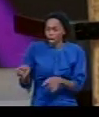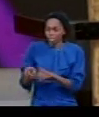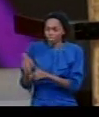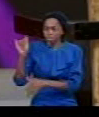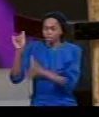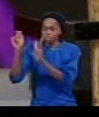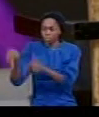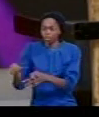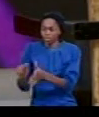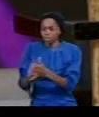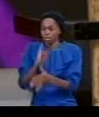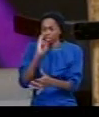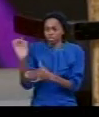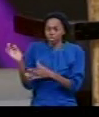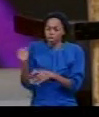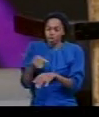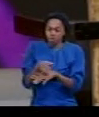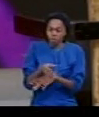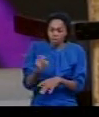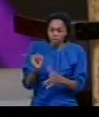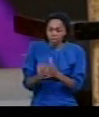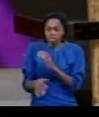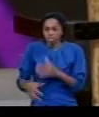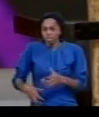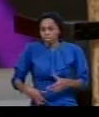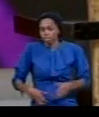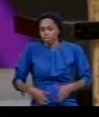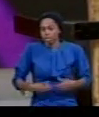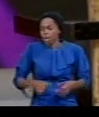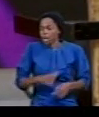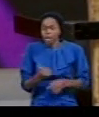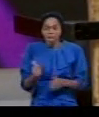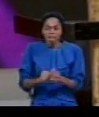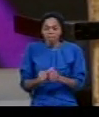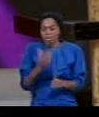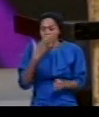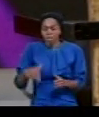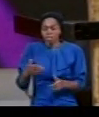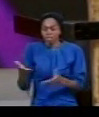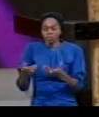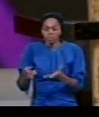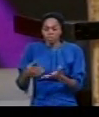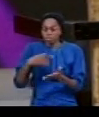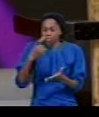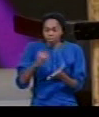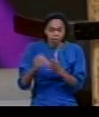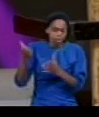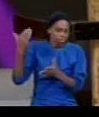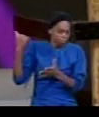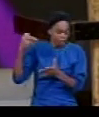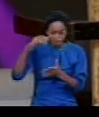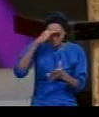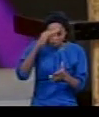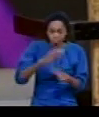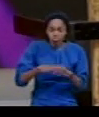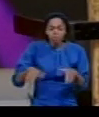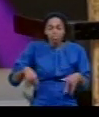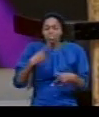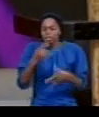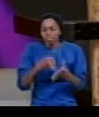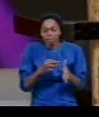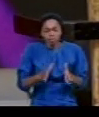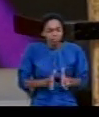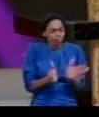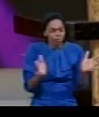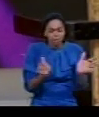that is causing the anger, and every bad thing you wanted to say to that man, Don't say that in the public, that will destroy